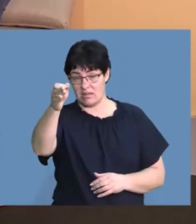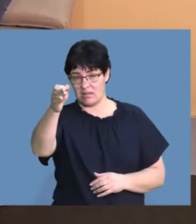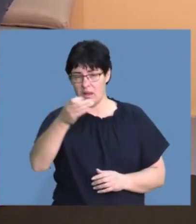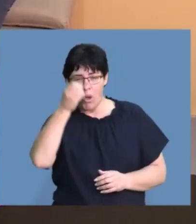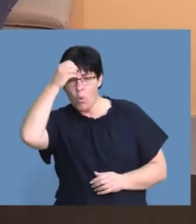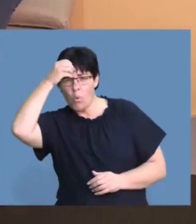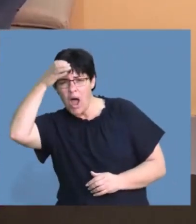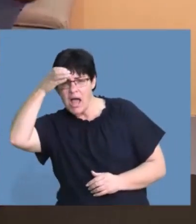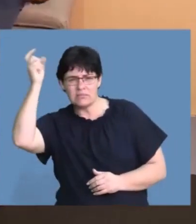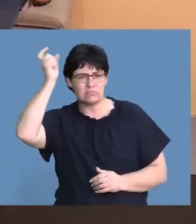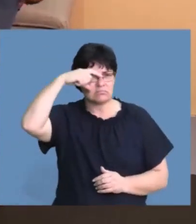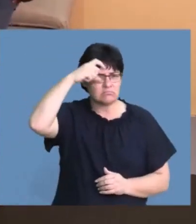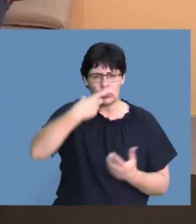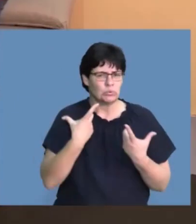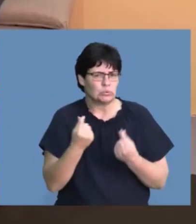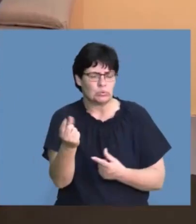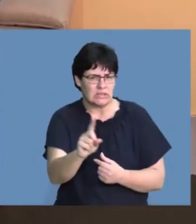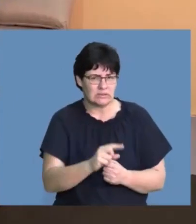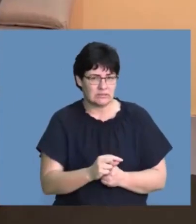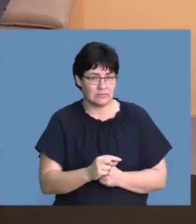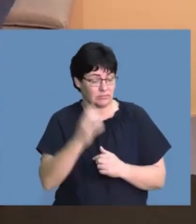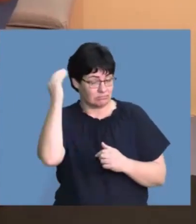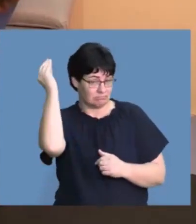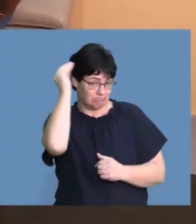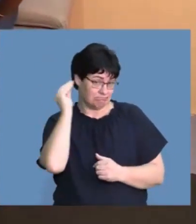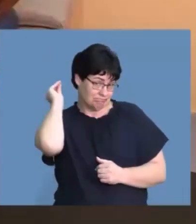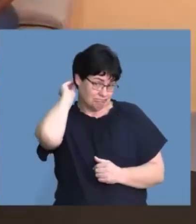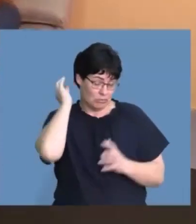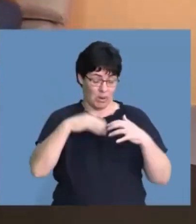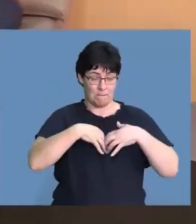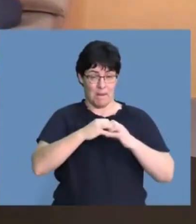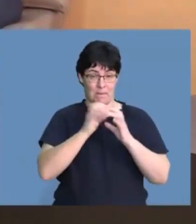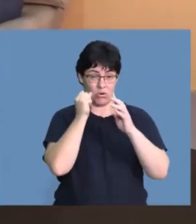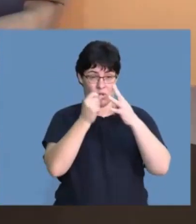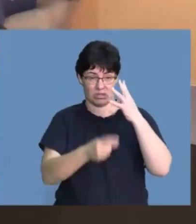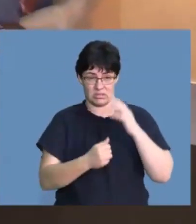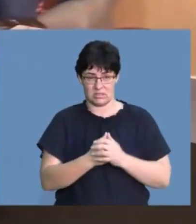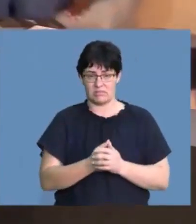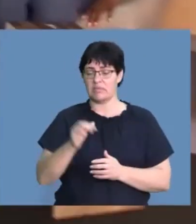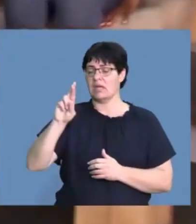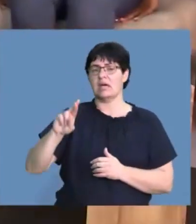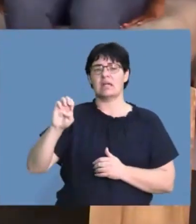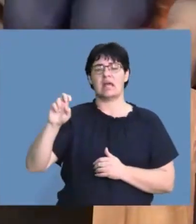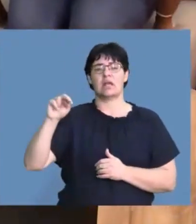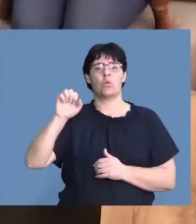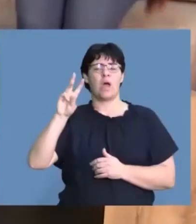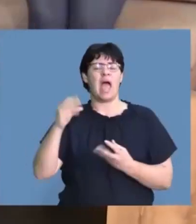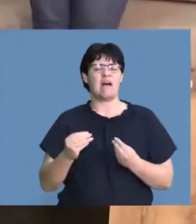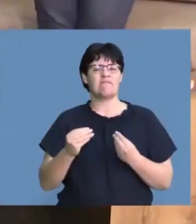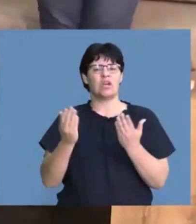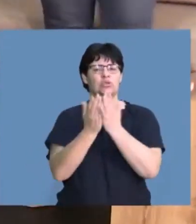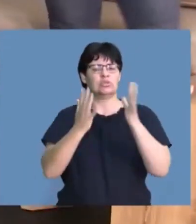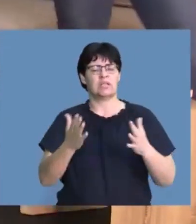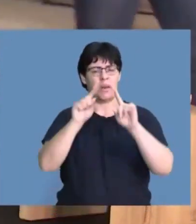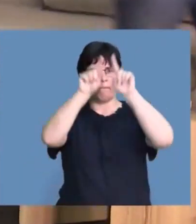What is the wise thing to do? Keep that for your goals. Okay, let's see. Renilwe, I know that you've got a student's poster over